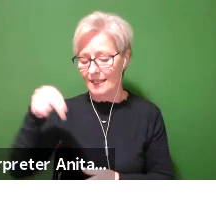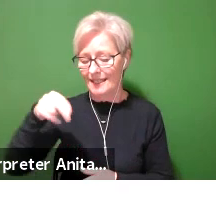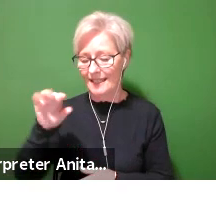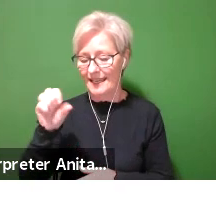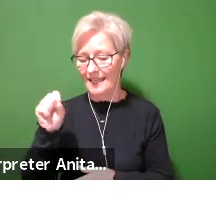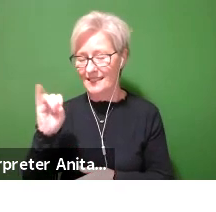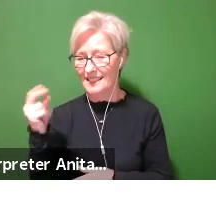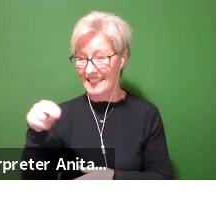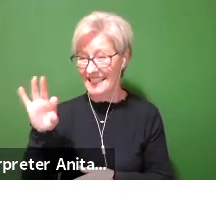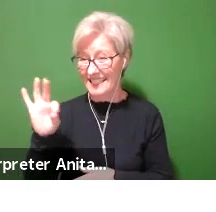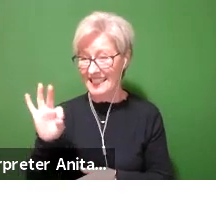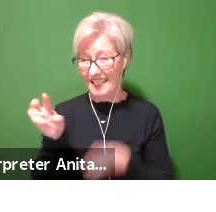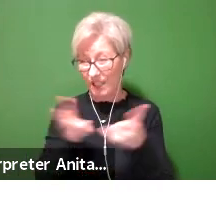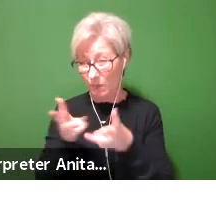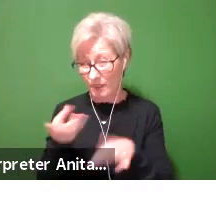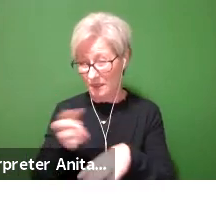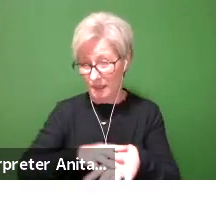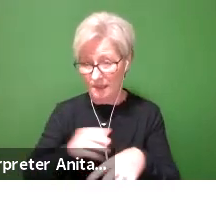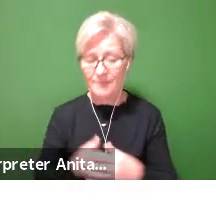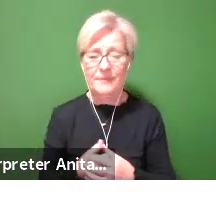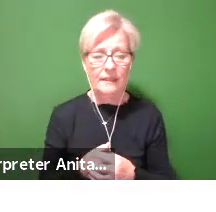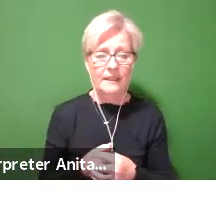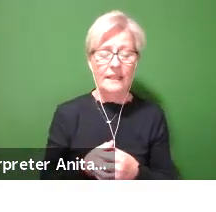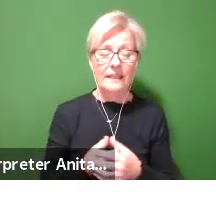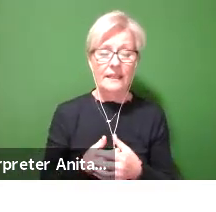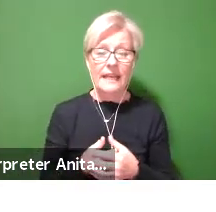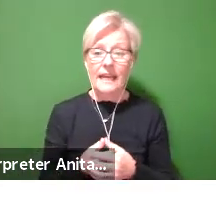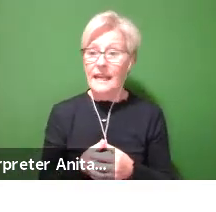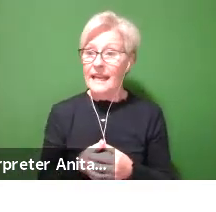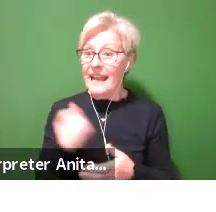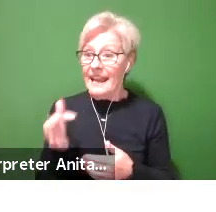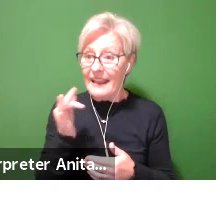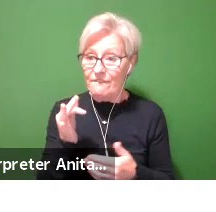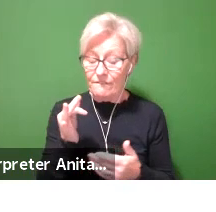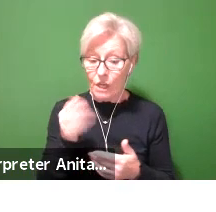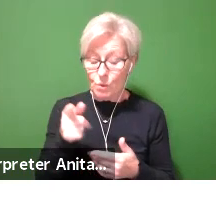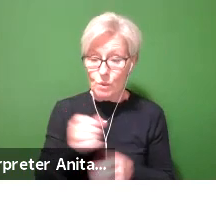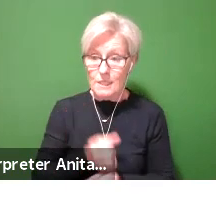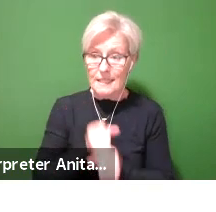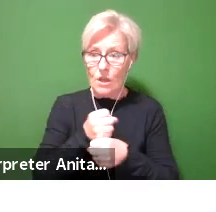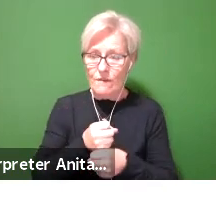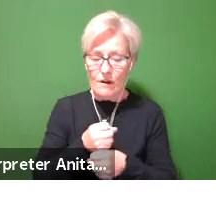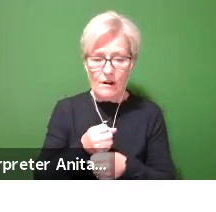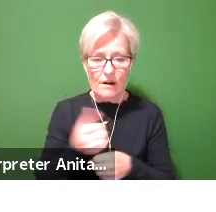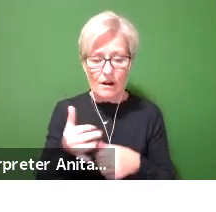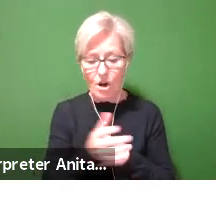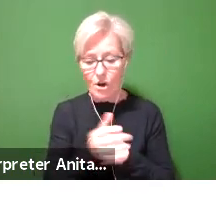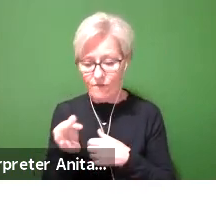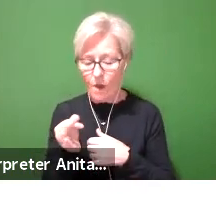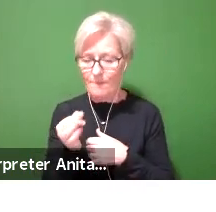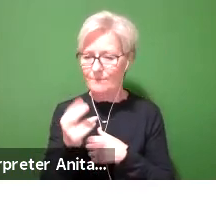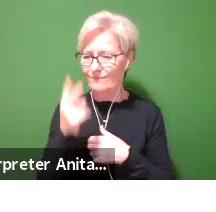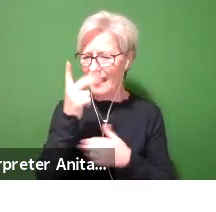more hydrated you are, the less you'll suffer from night sweats and hot flashes. And if you have dry skin, it may mean you're not